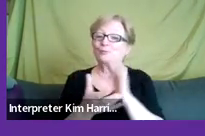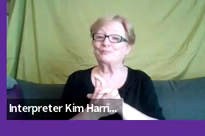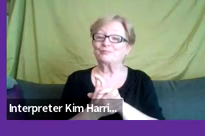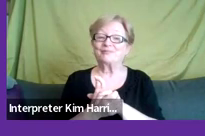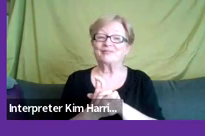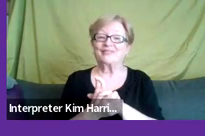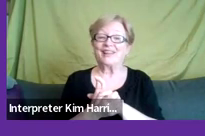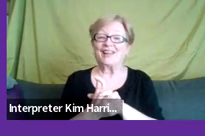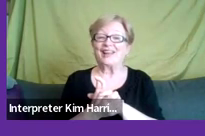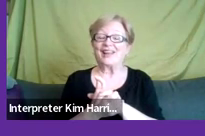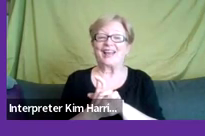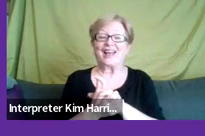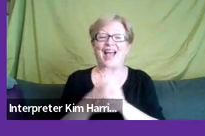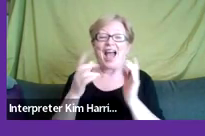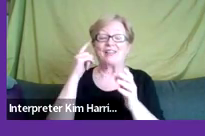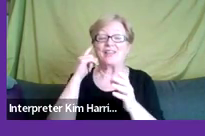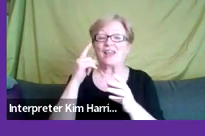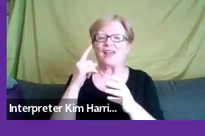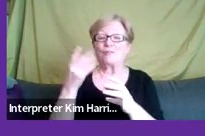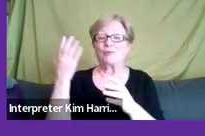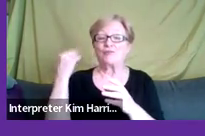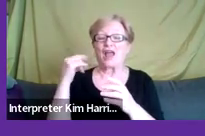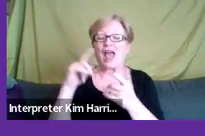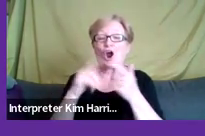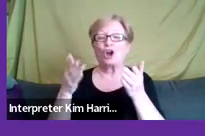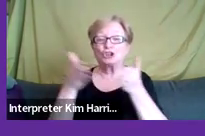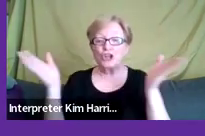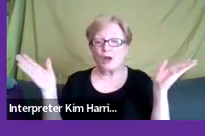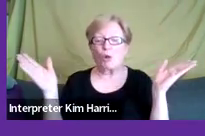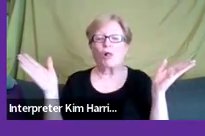I think the previous slide had our general